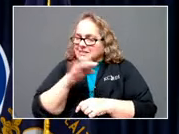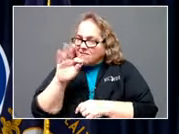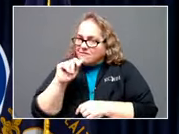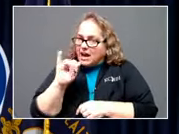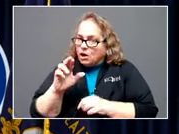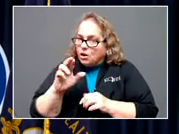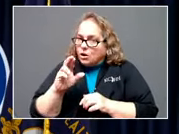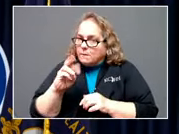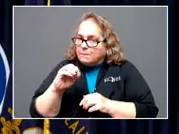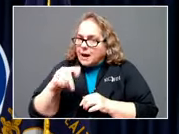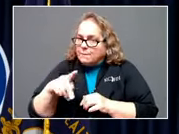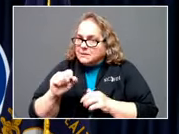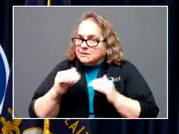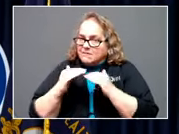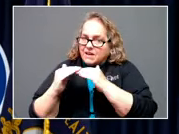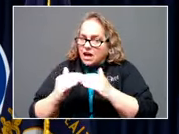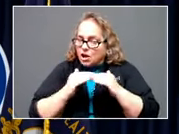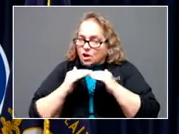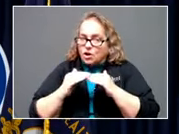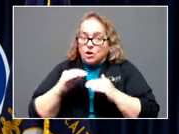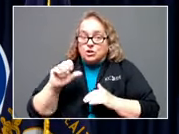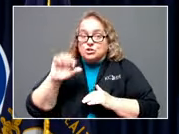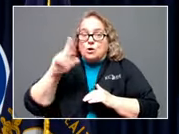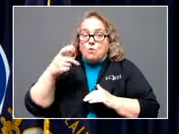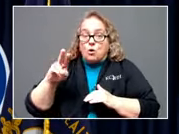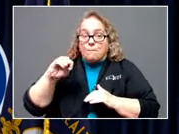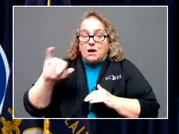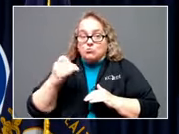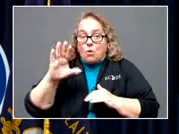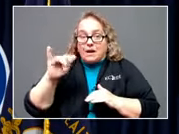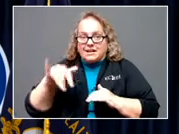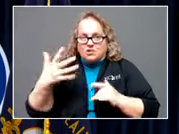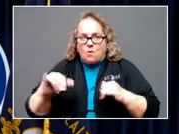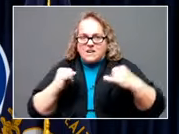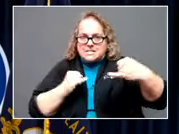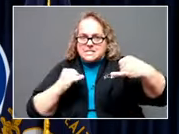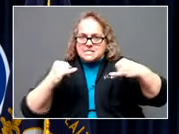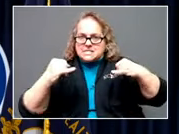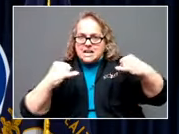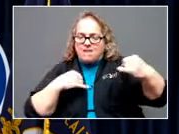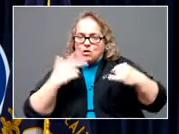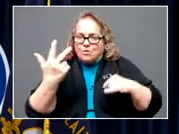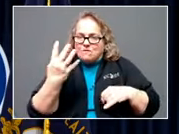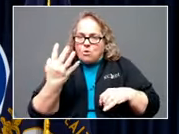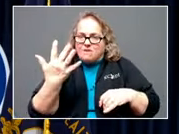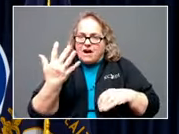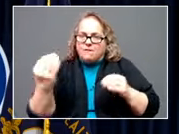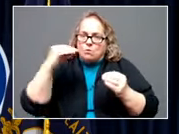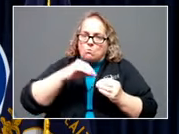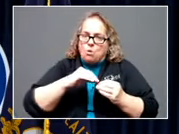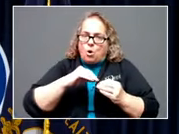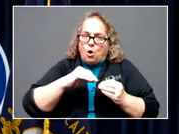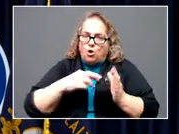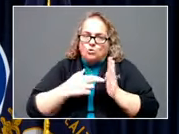of supermajority trying to draw maps to where you can have 3 or 4 or 5 more, not the right thing to